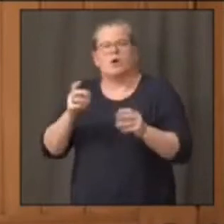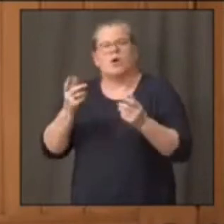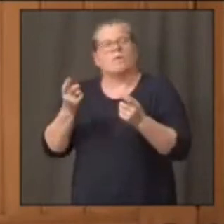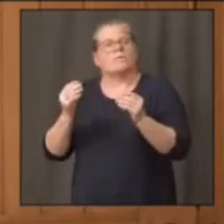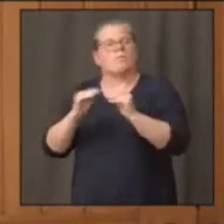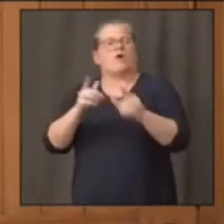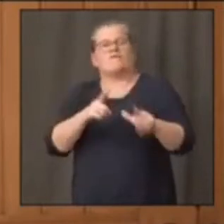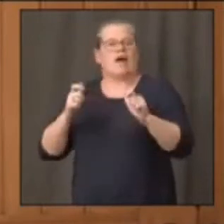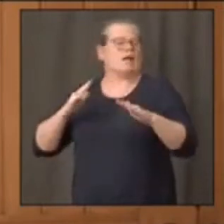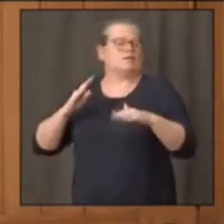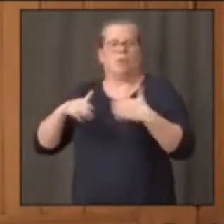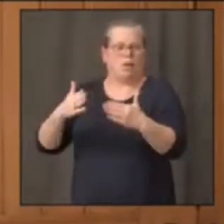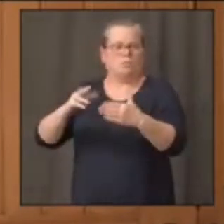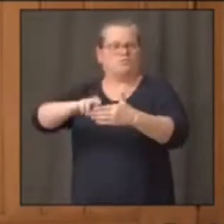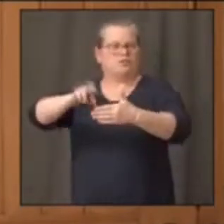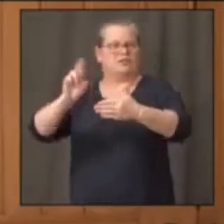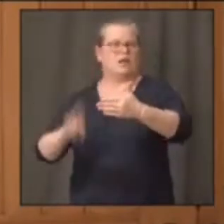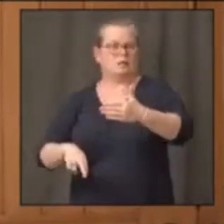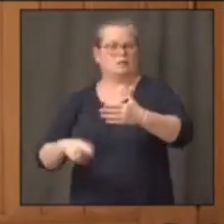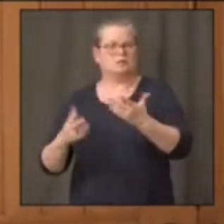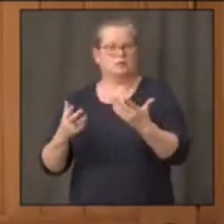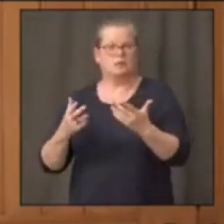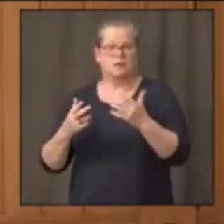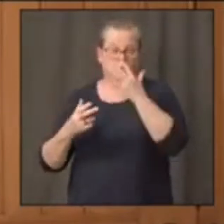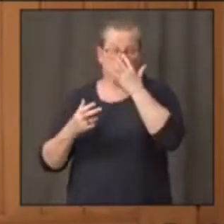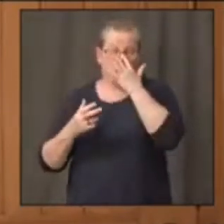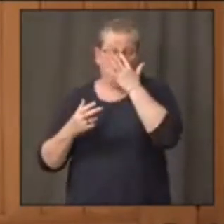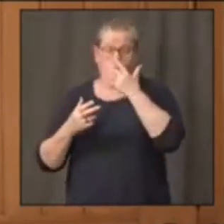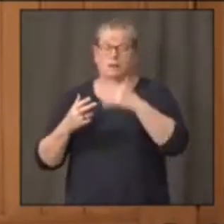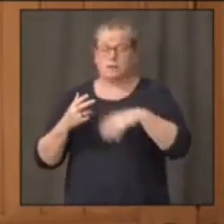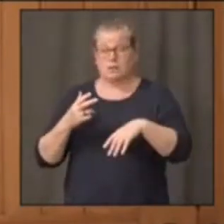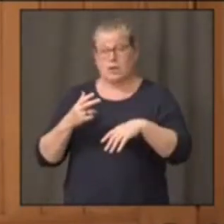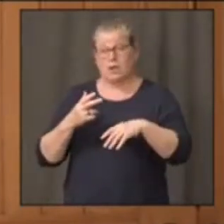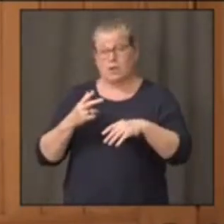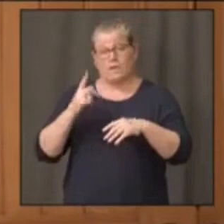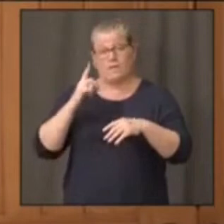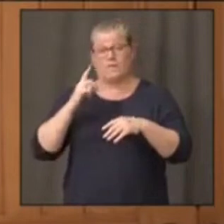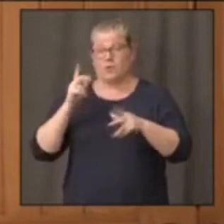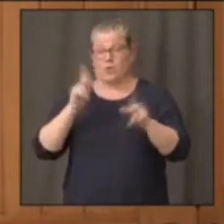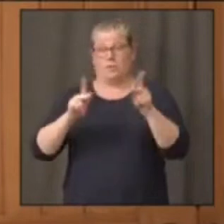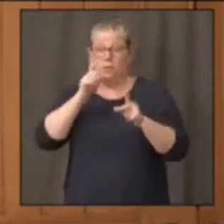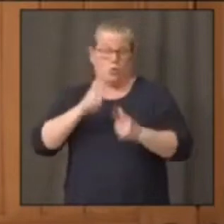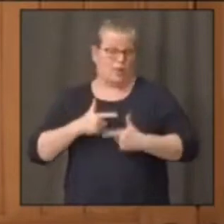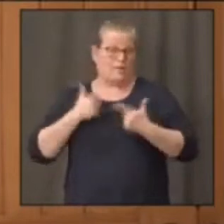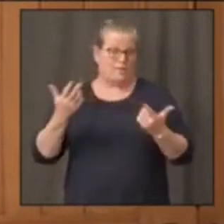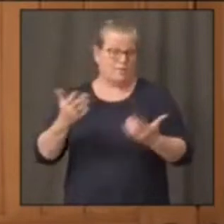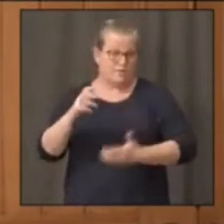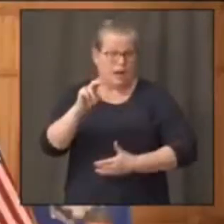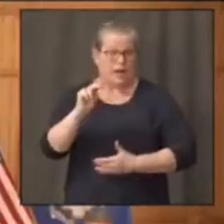time nationally, they're turning those test results around very rapidly for the citizens of Connecticut.